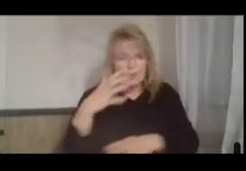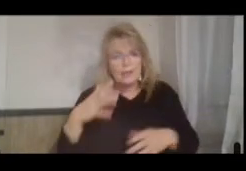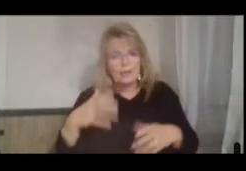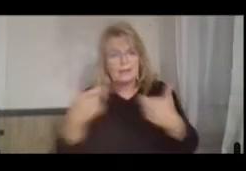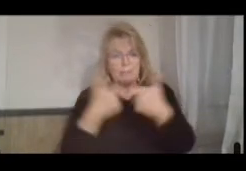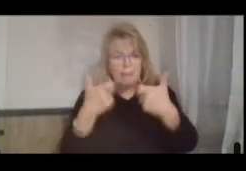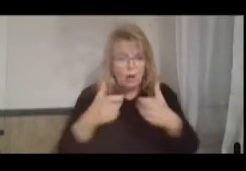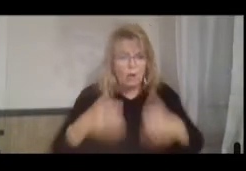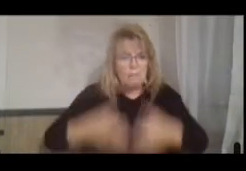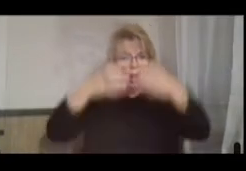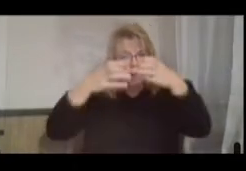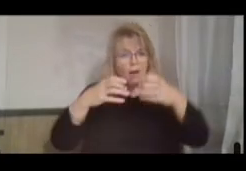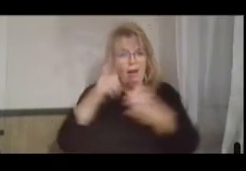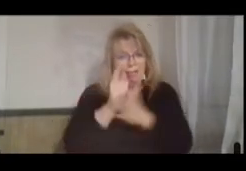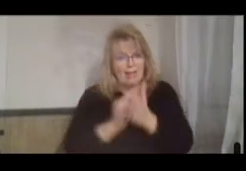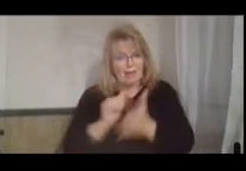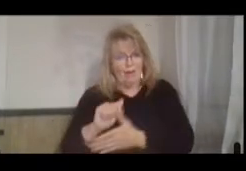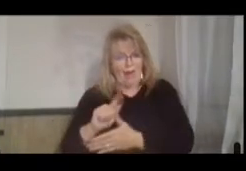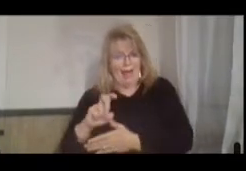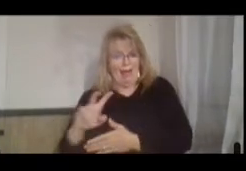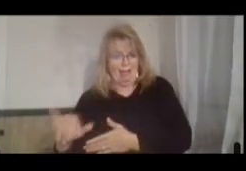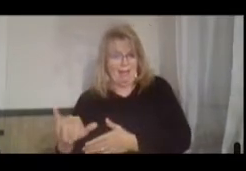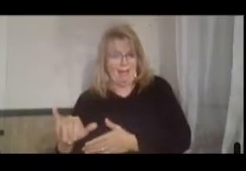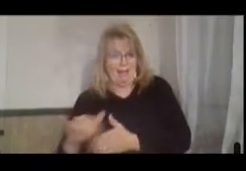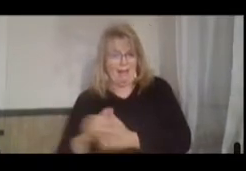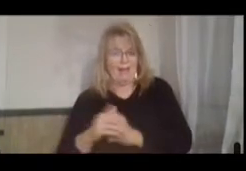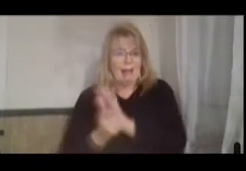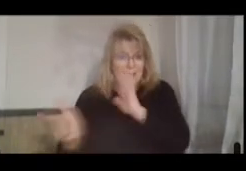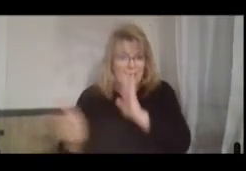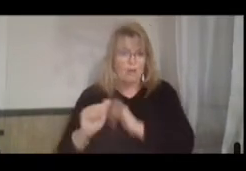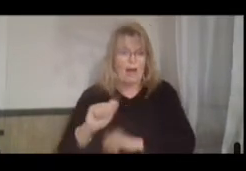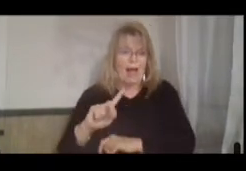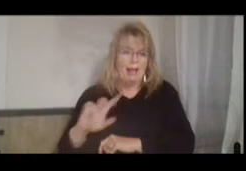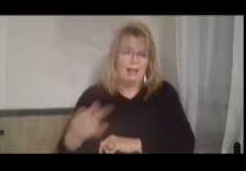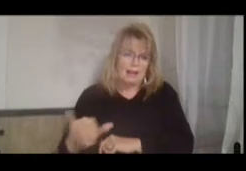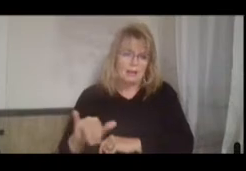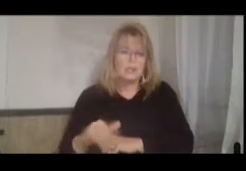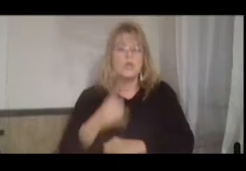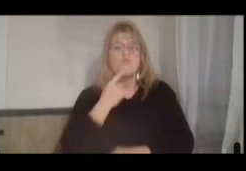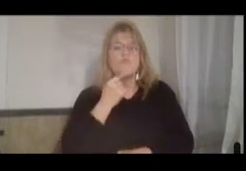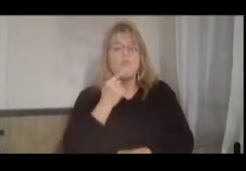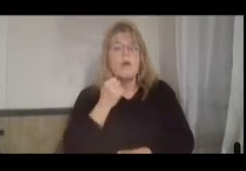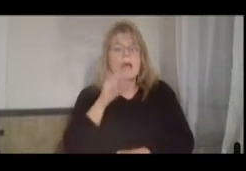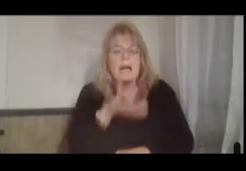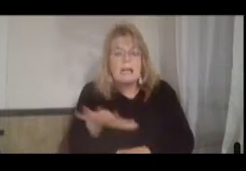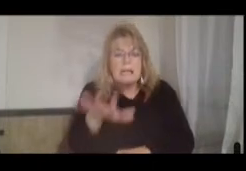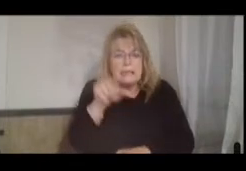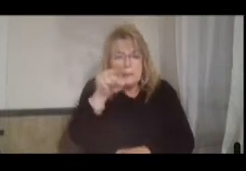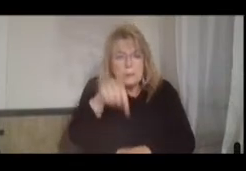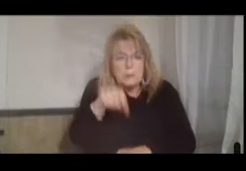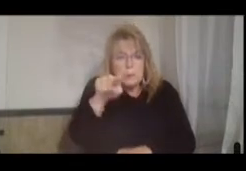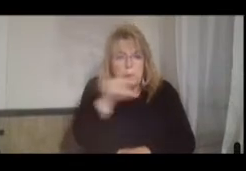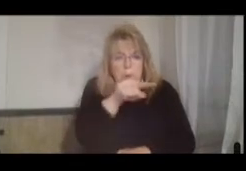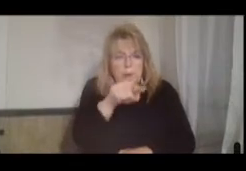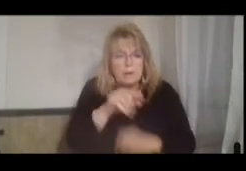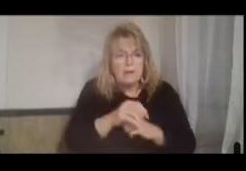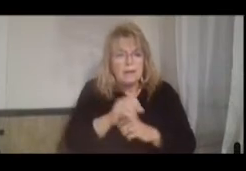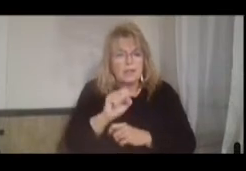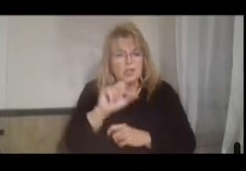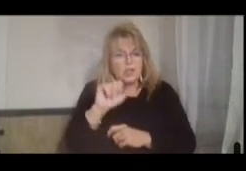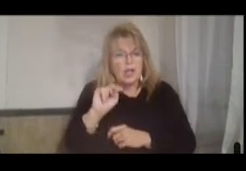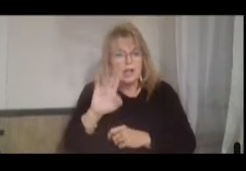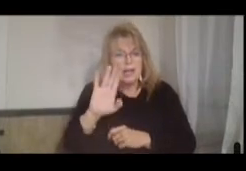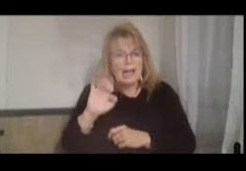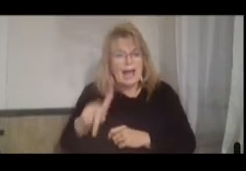legal alley. And so what is going on, if you look at this area in red, this is what SunCap has petitioned to